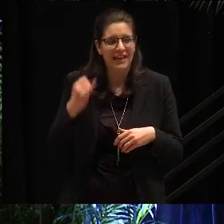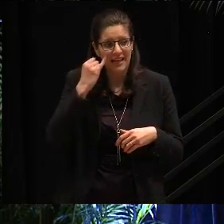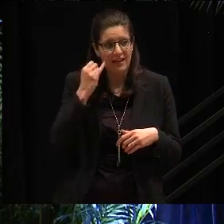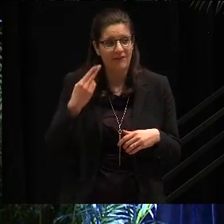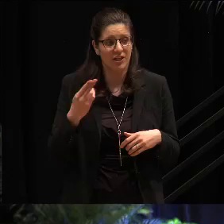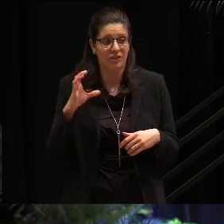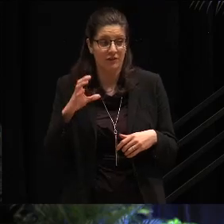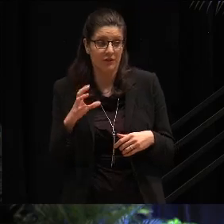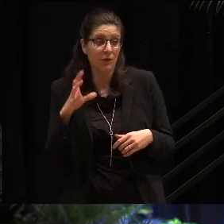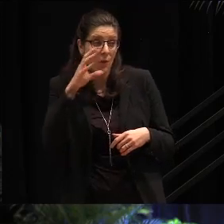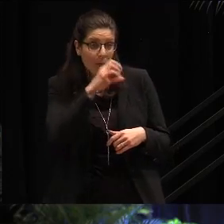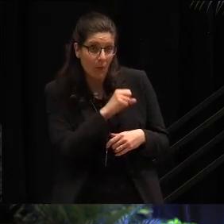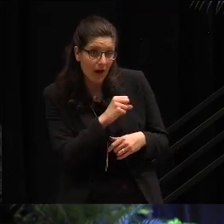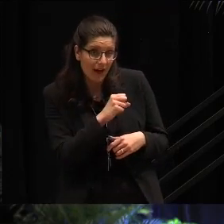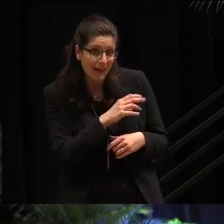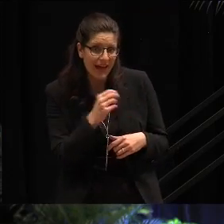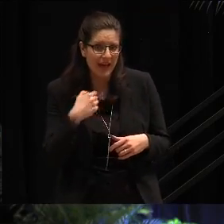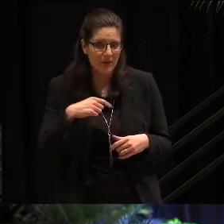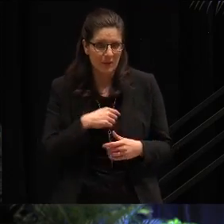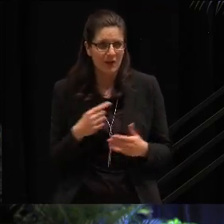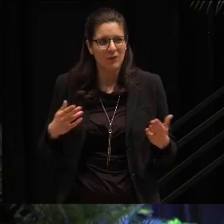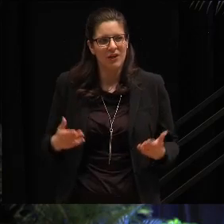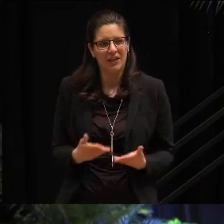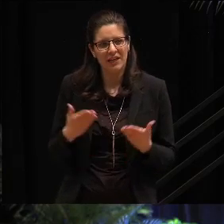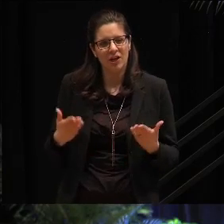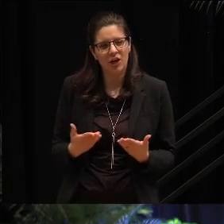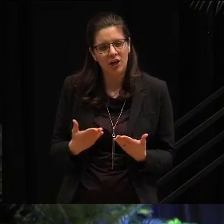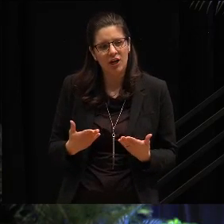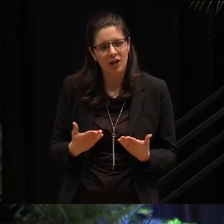won and we were here, would